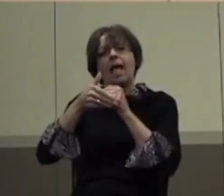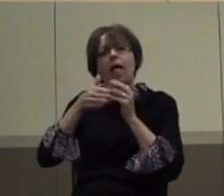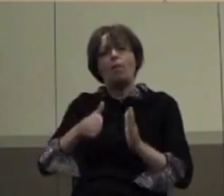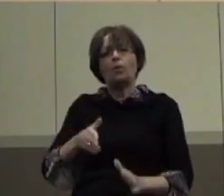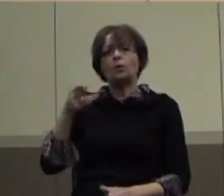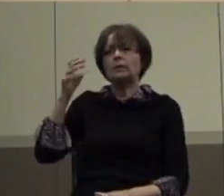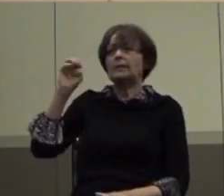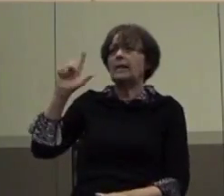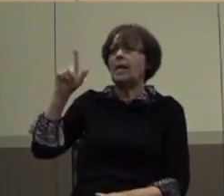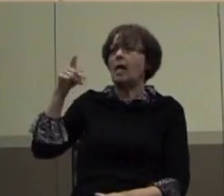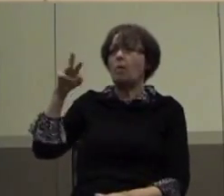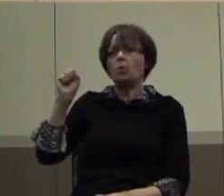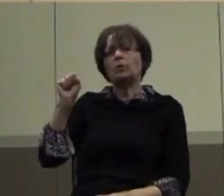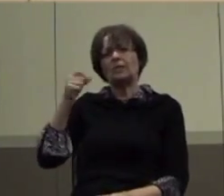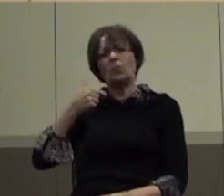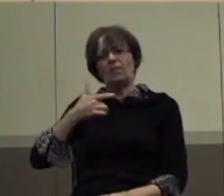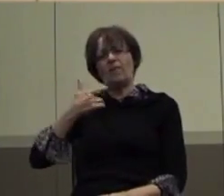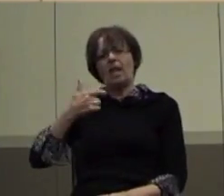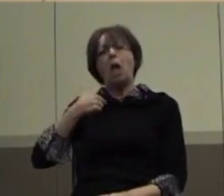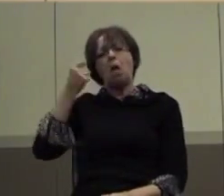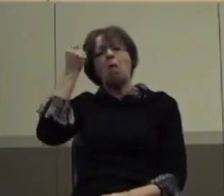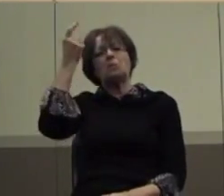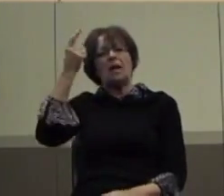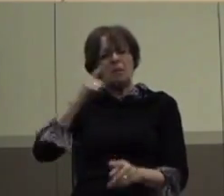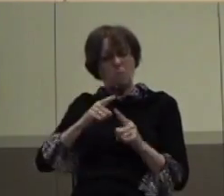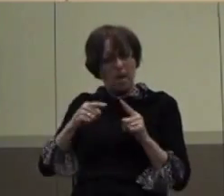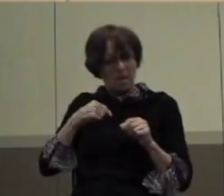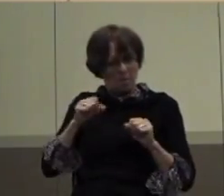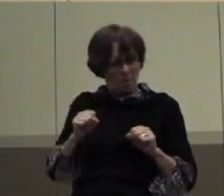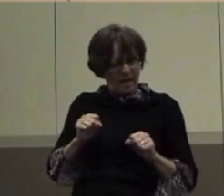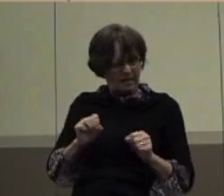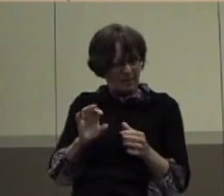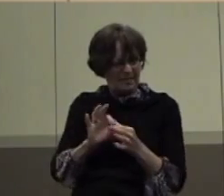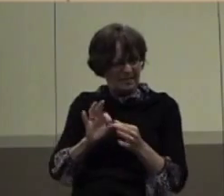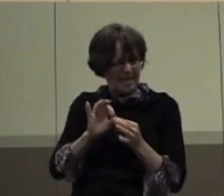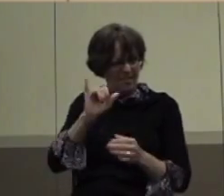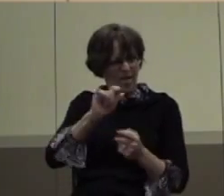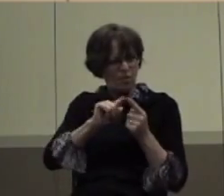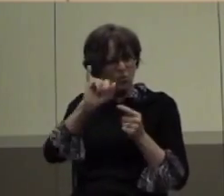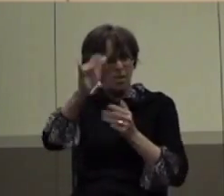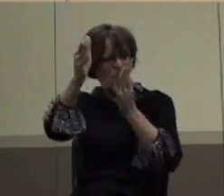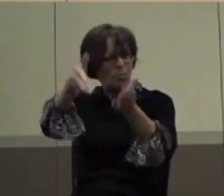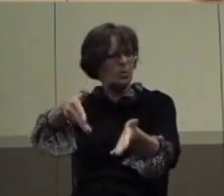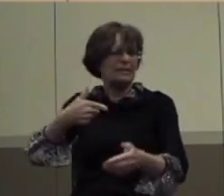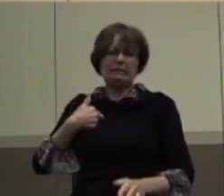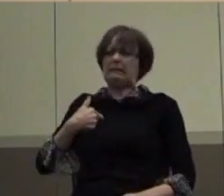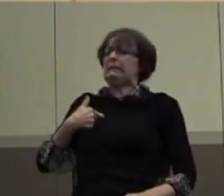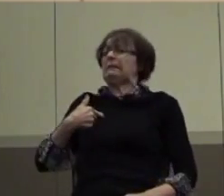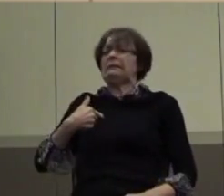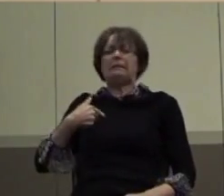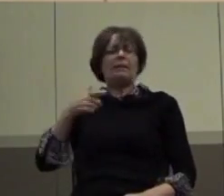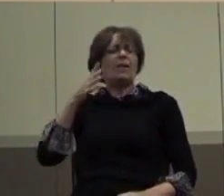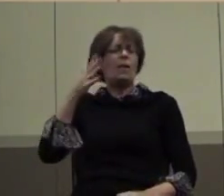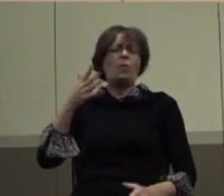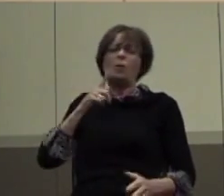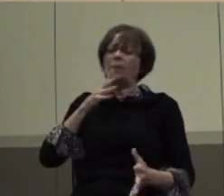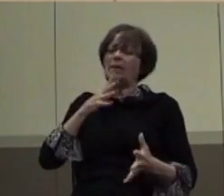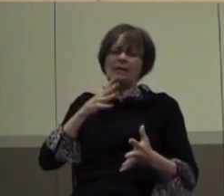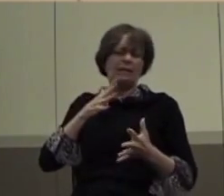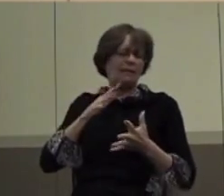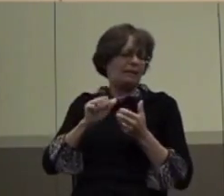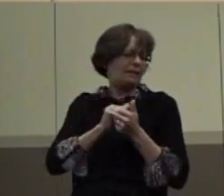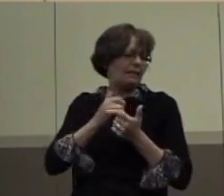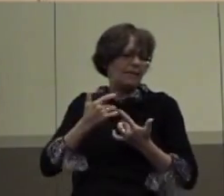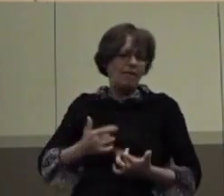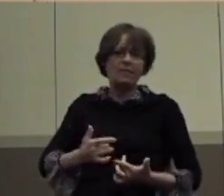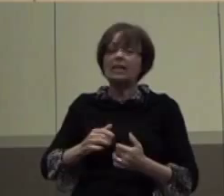like, well, I understand this, but I couldn't possibly say something like this to the person because that would devastate them. And part